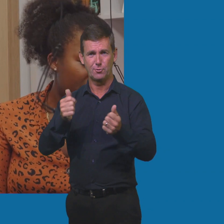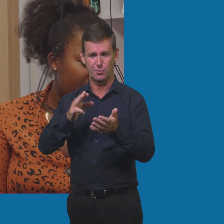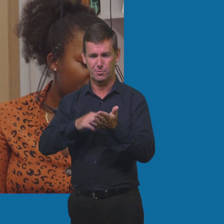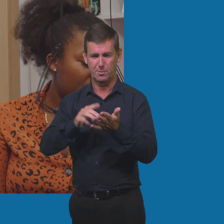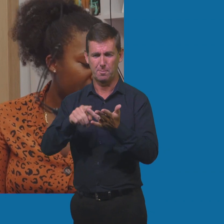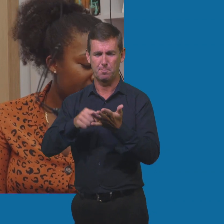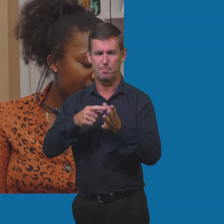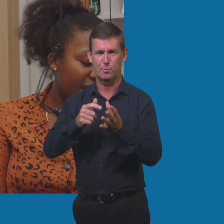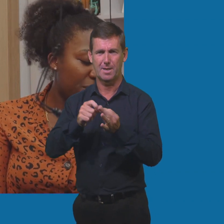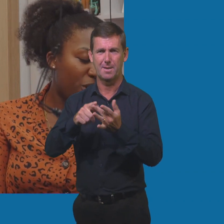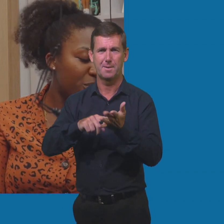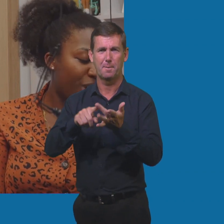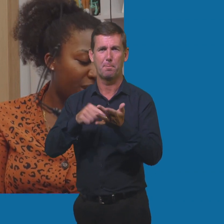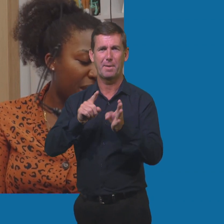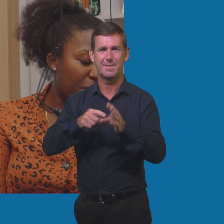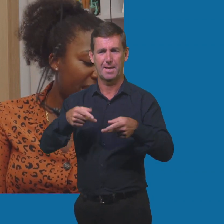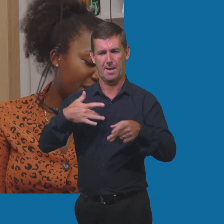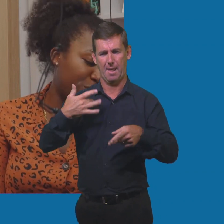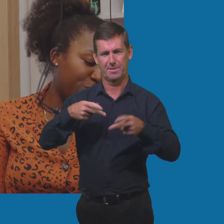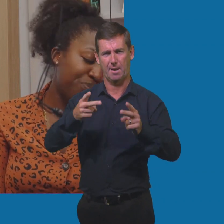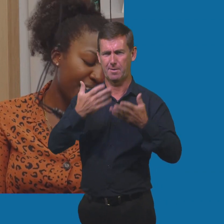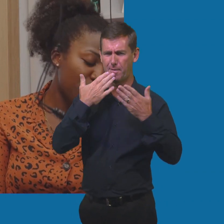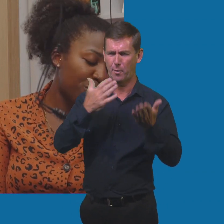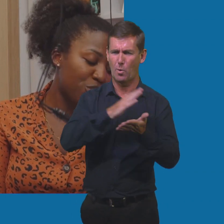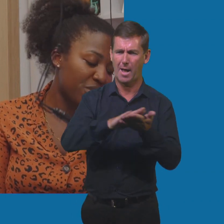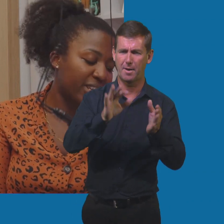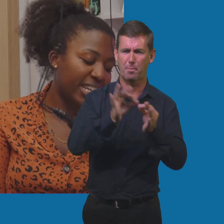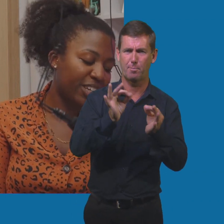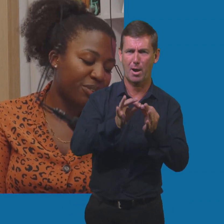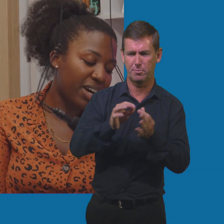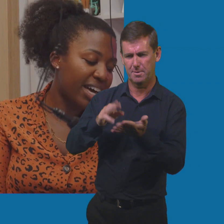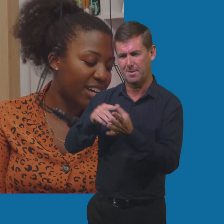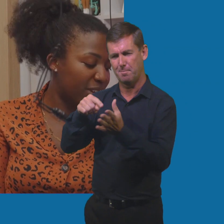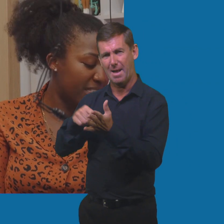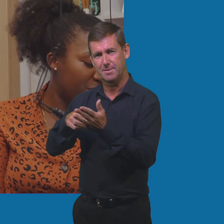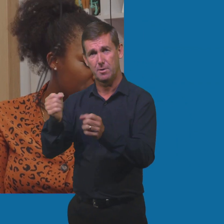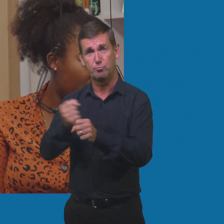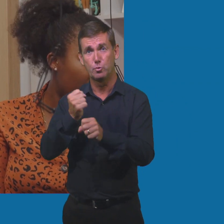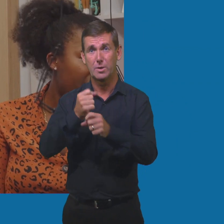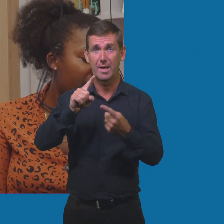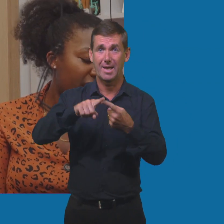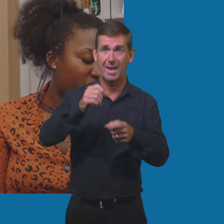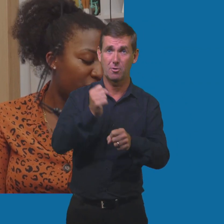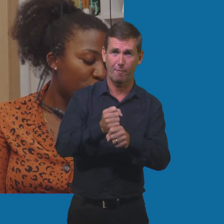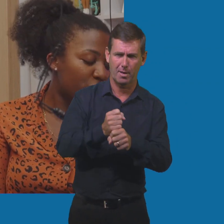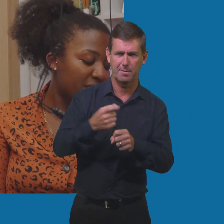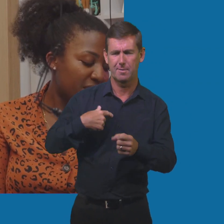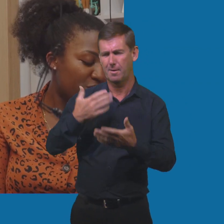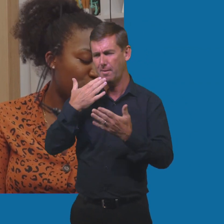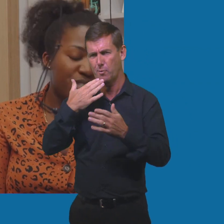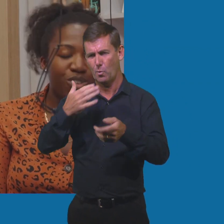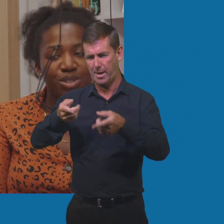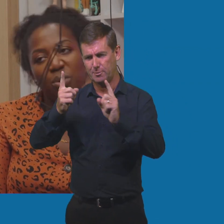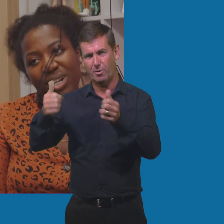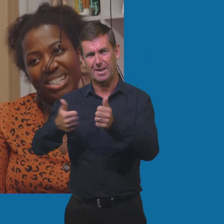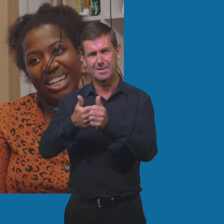Pod. Thanks to our guests Hannah Barham-Brown and Matt Lismore. Thanks to our producer Yelaine Goffat at Rethink Audio and our editorial